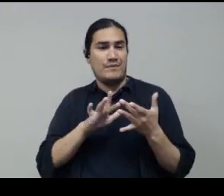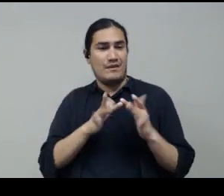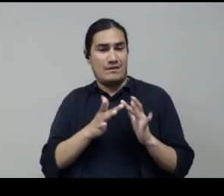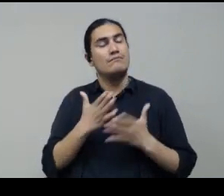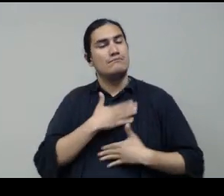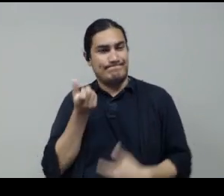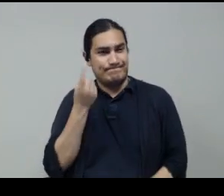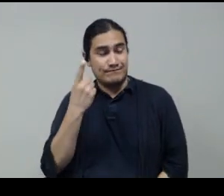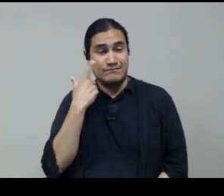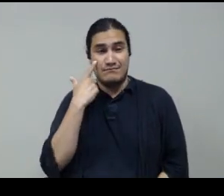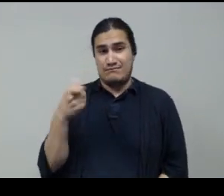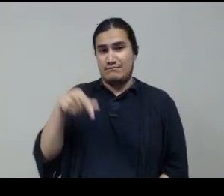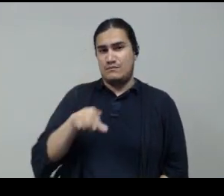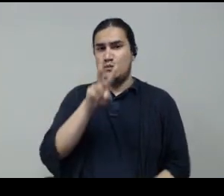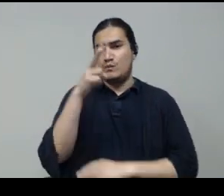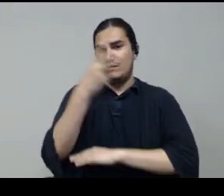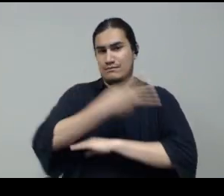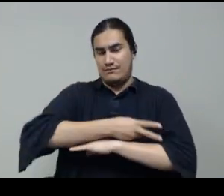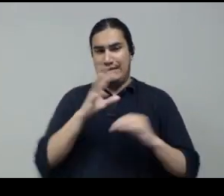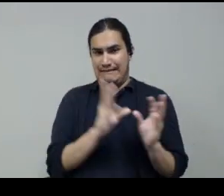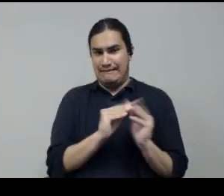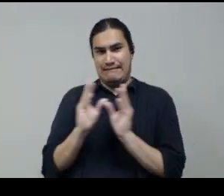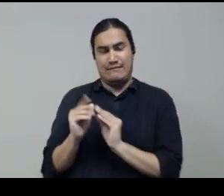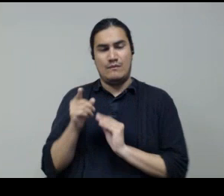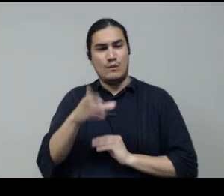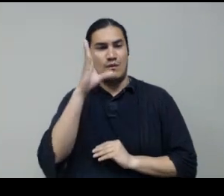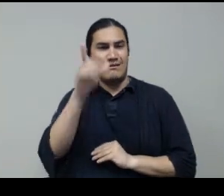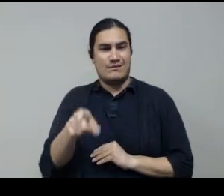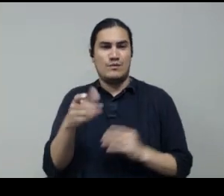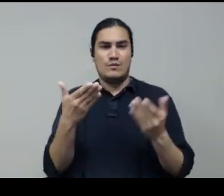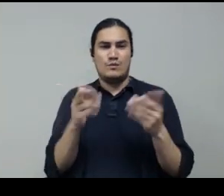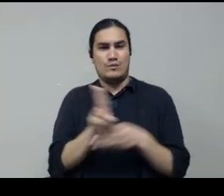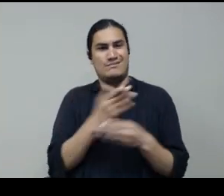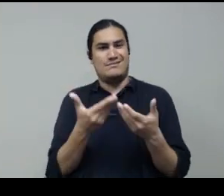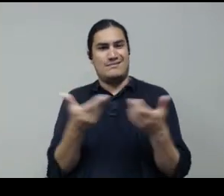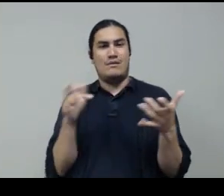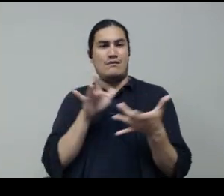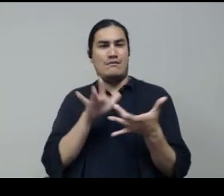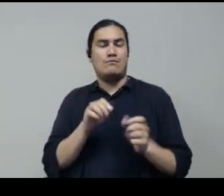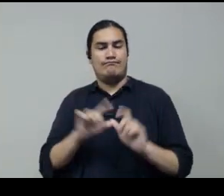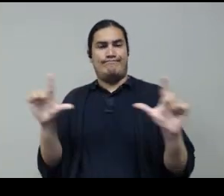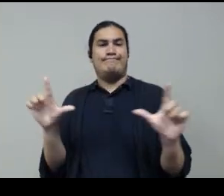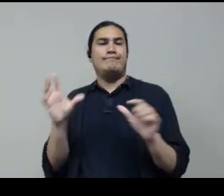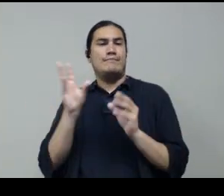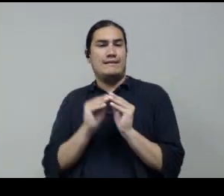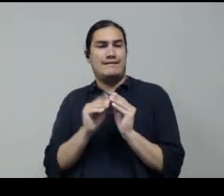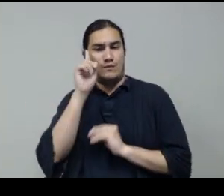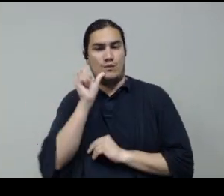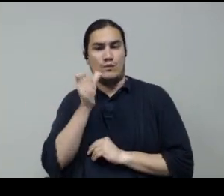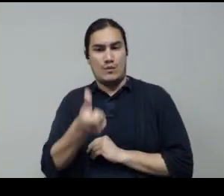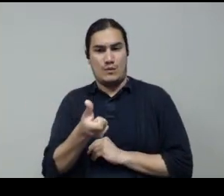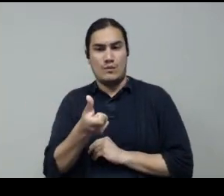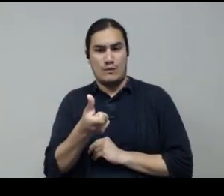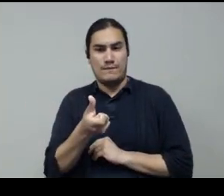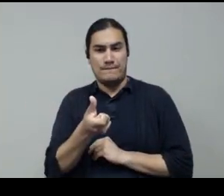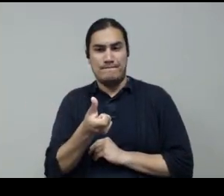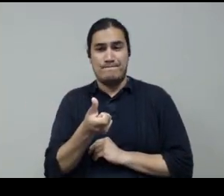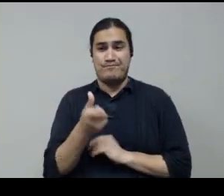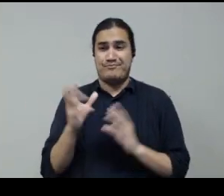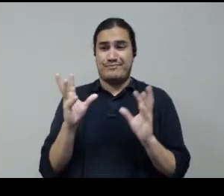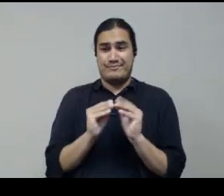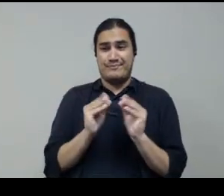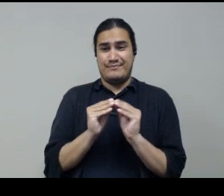that because this is a two-day meeting, you will need to use a separate link to attend the meeting tomorrow. The links can be found on the